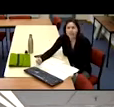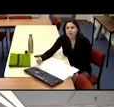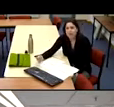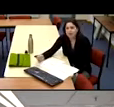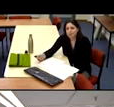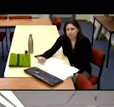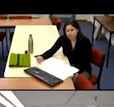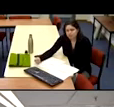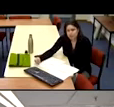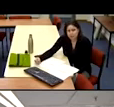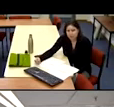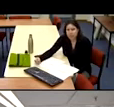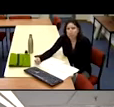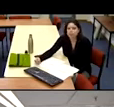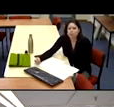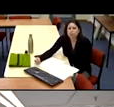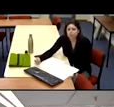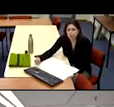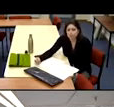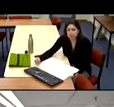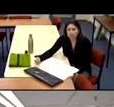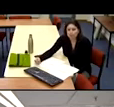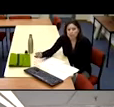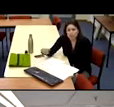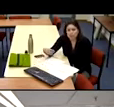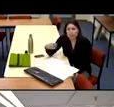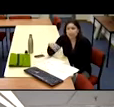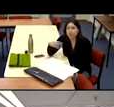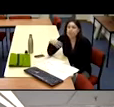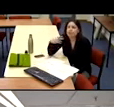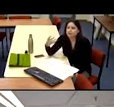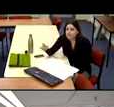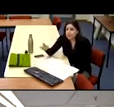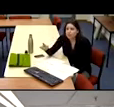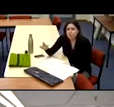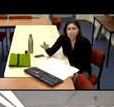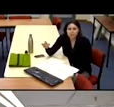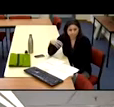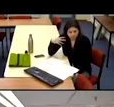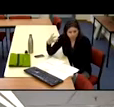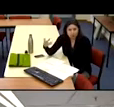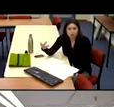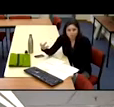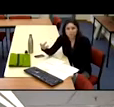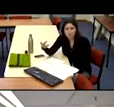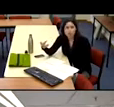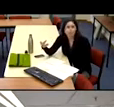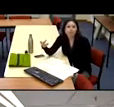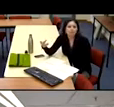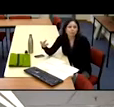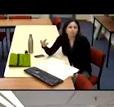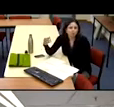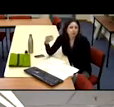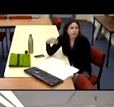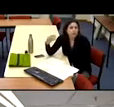Zealand. Because of that, people don't want to share their stories necessarily. But if the media did focus on the full story, then